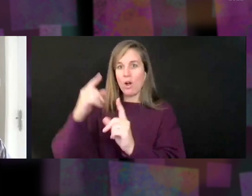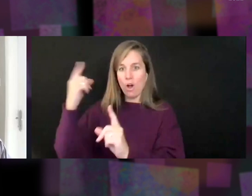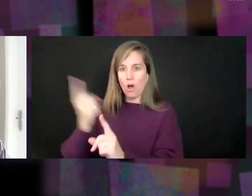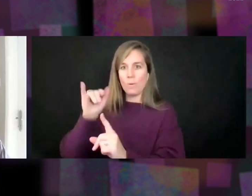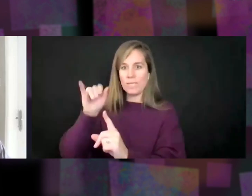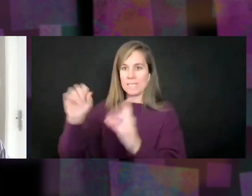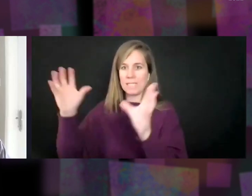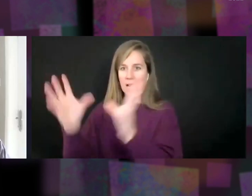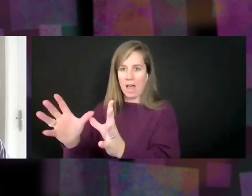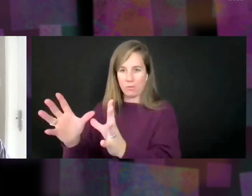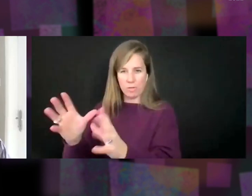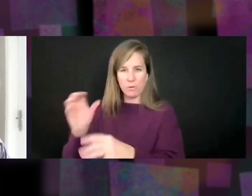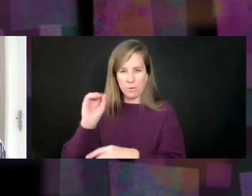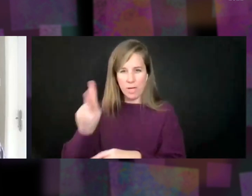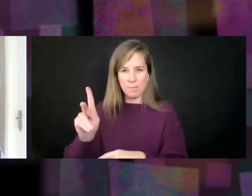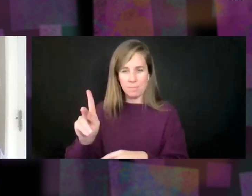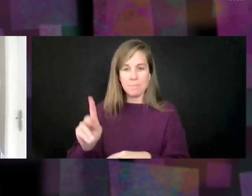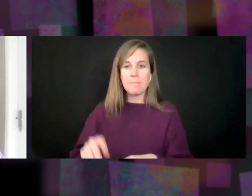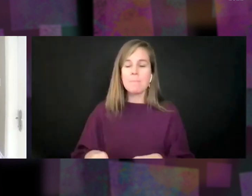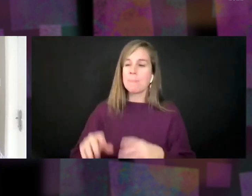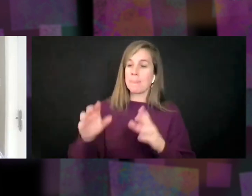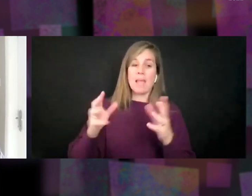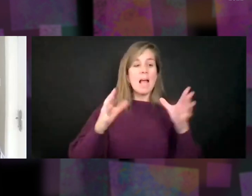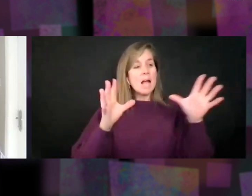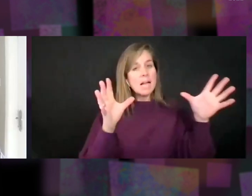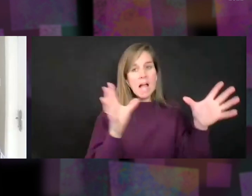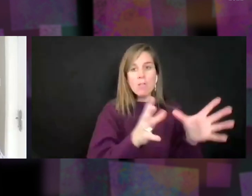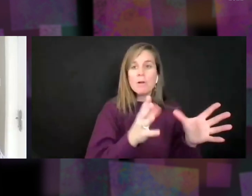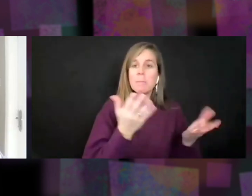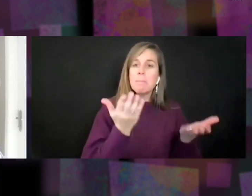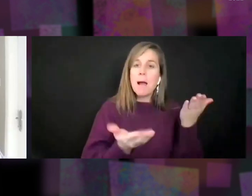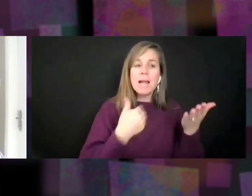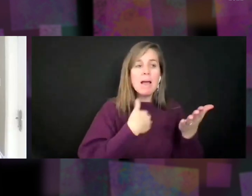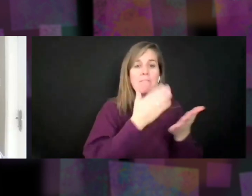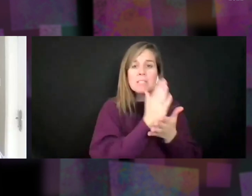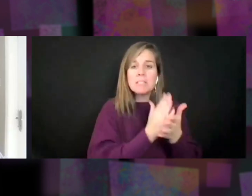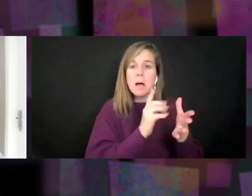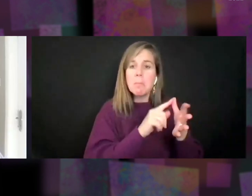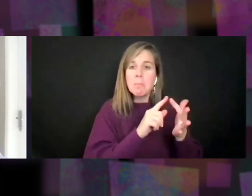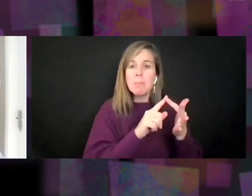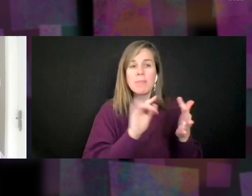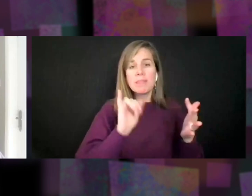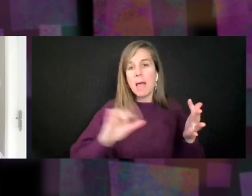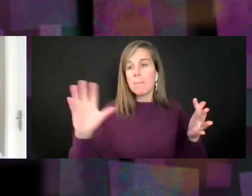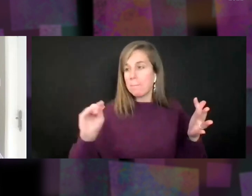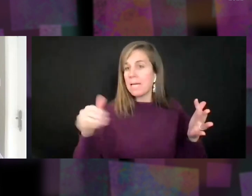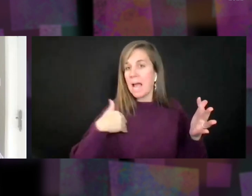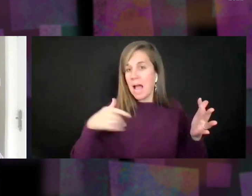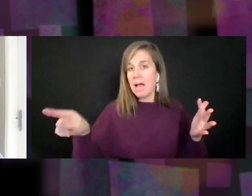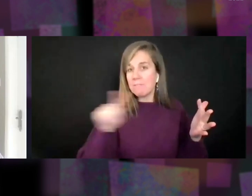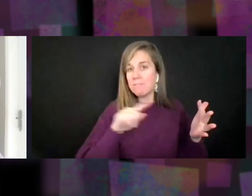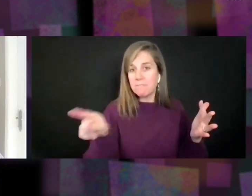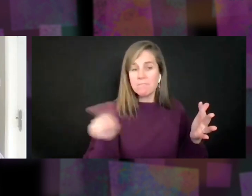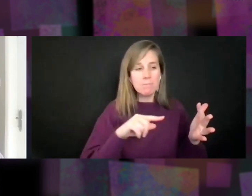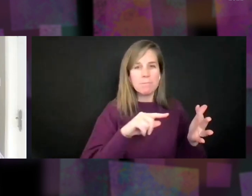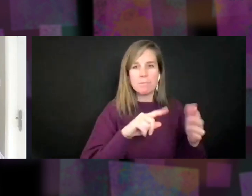say that again. A gathering might encompass elements of a meeting, but a meeting is always a